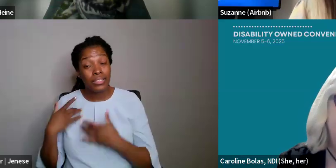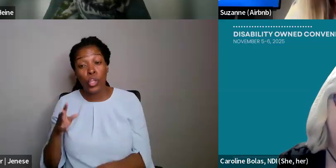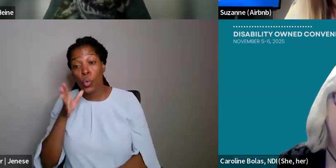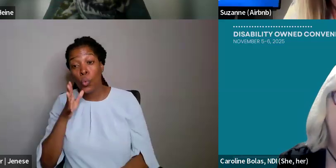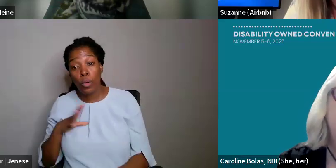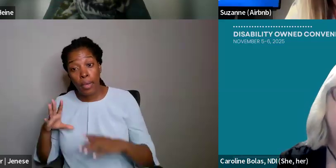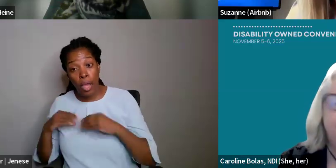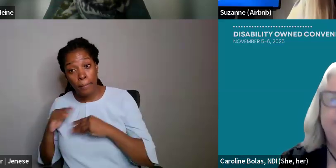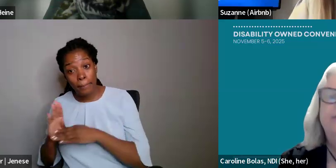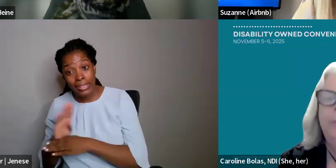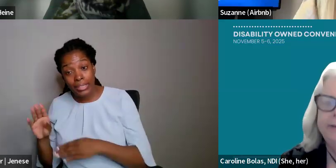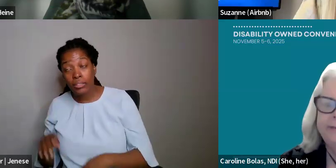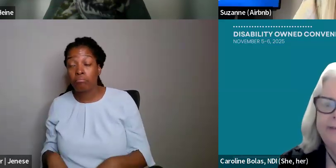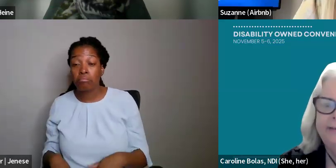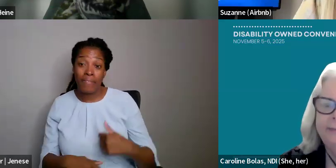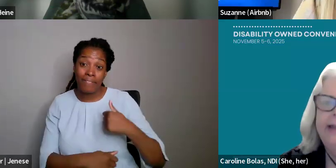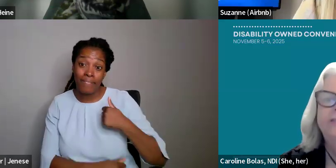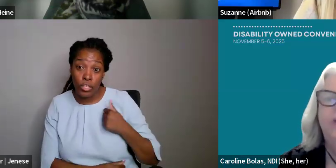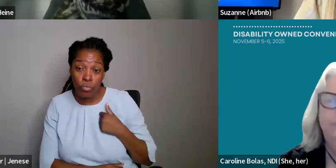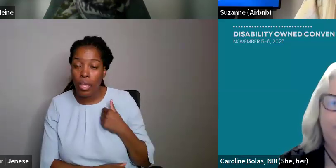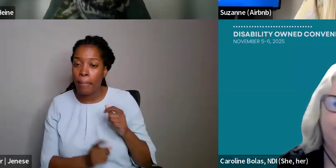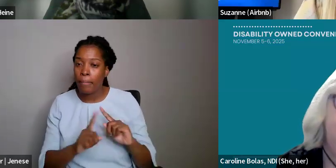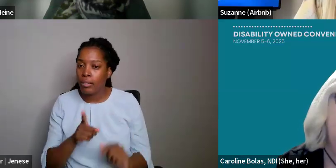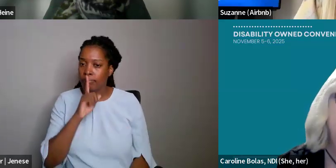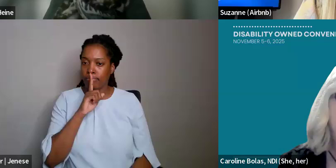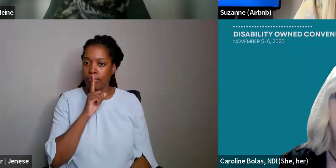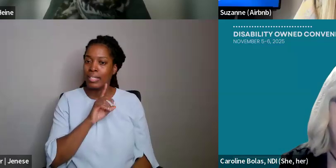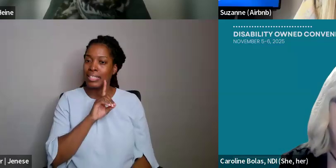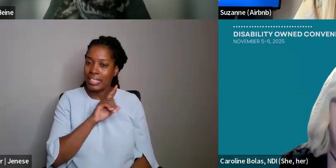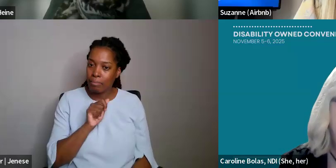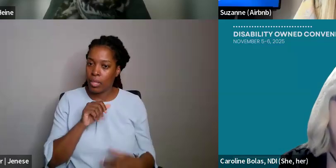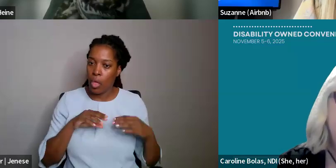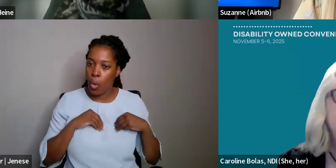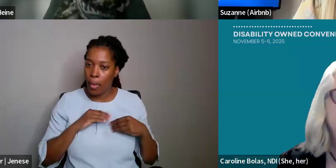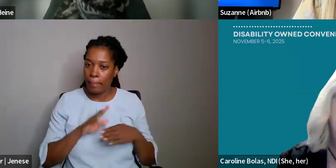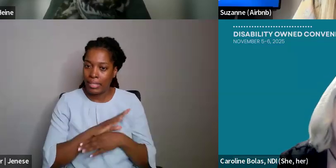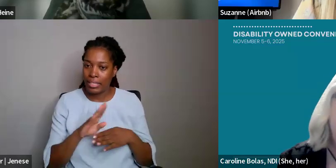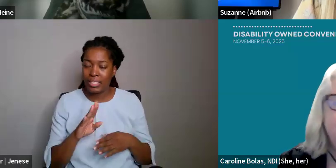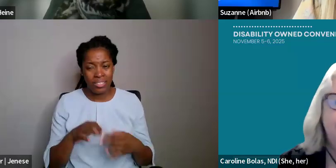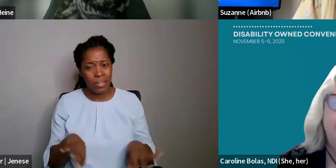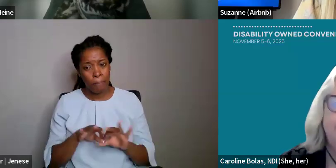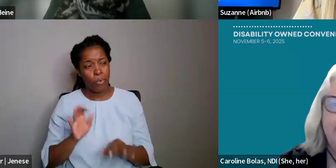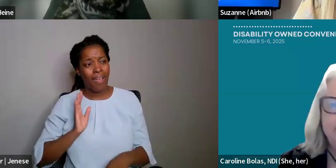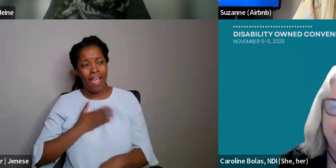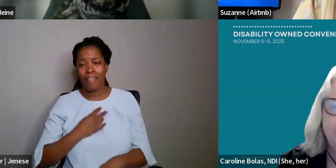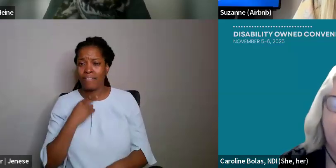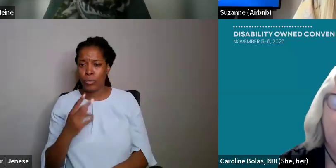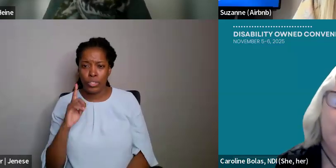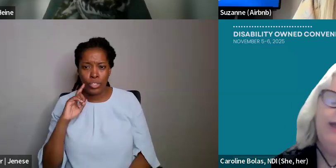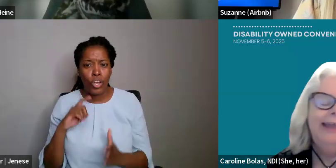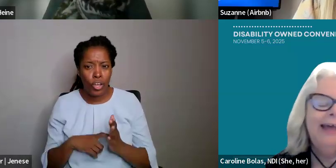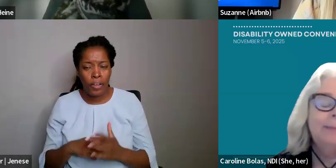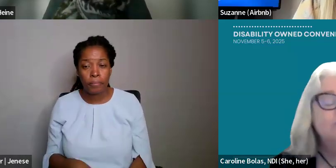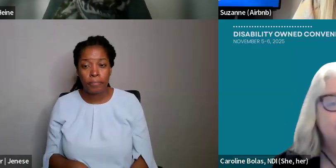don't find data about disability-owned businesses. And it's so important that our voices are heard. It's a survey that takes about 10 minutes